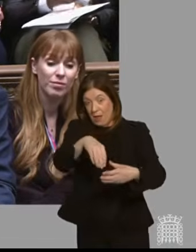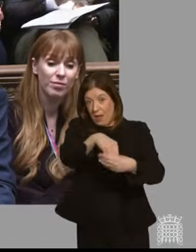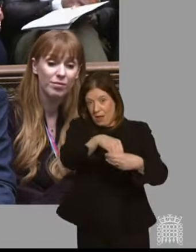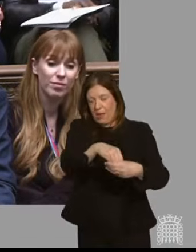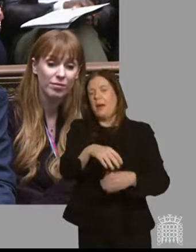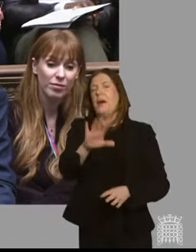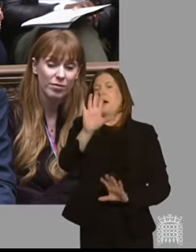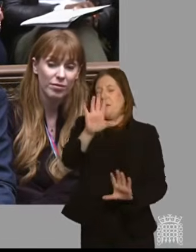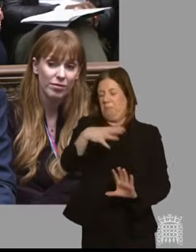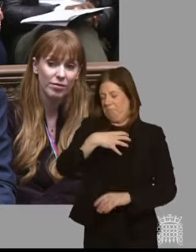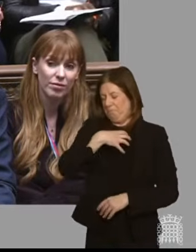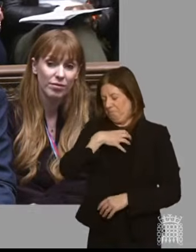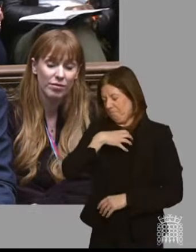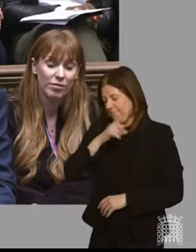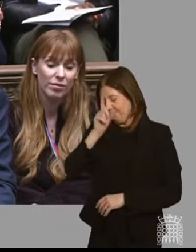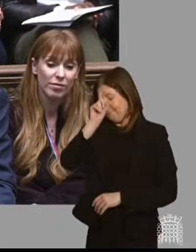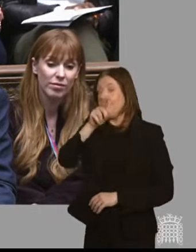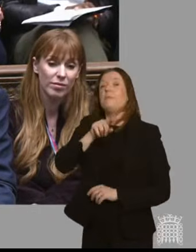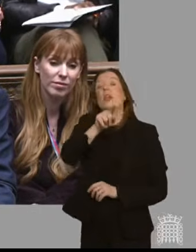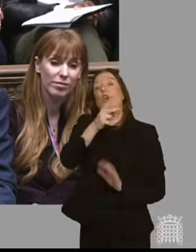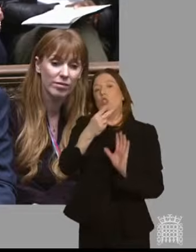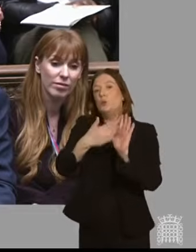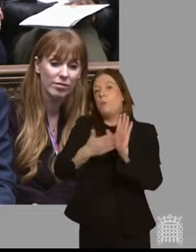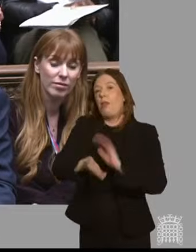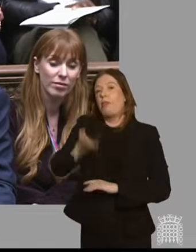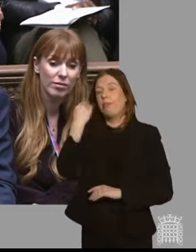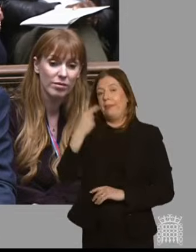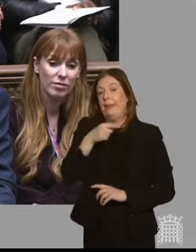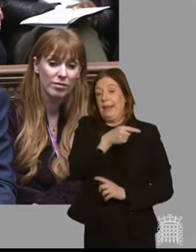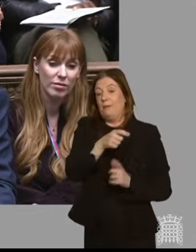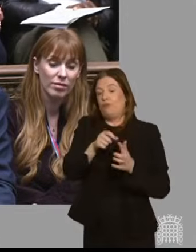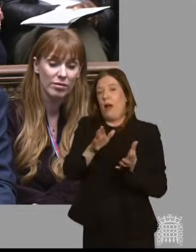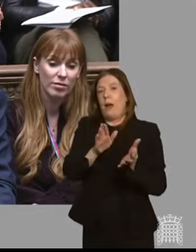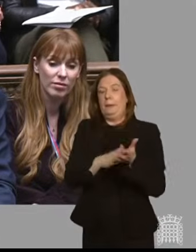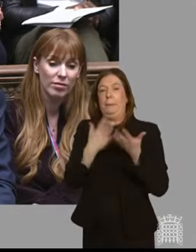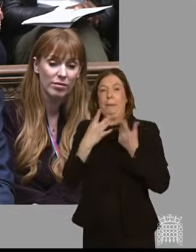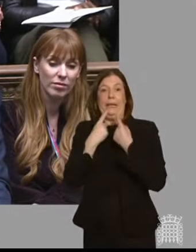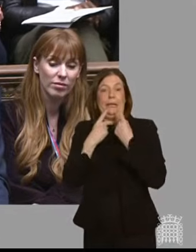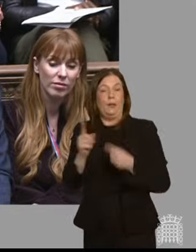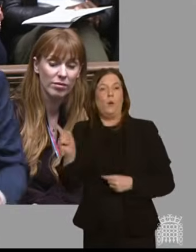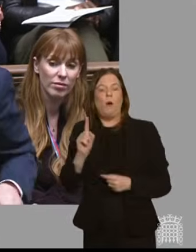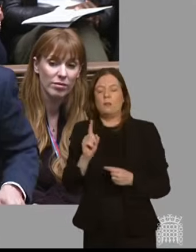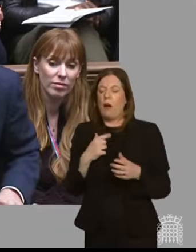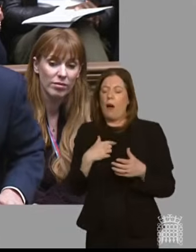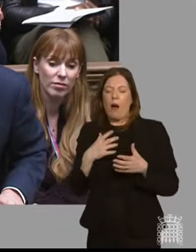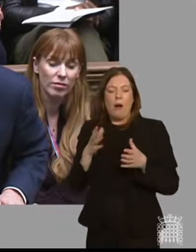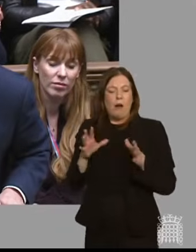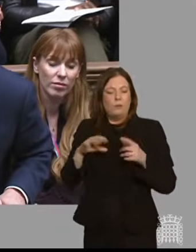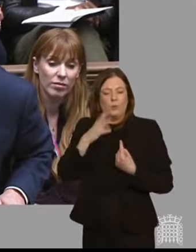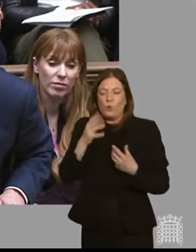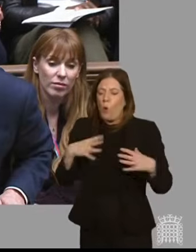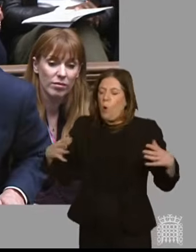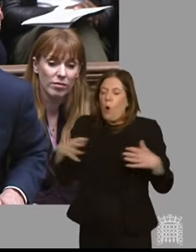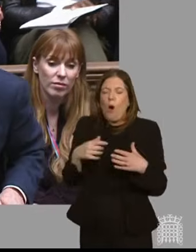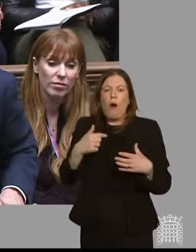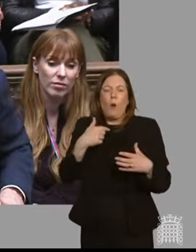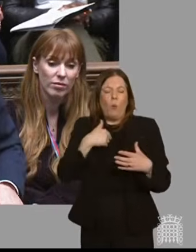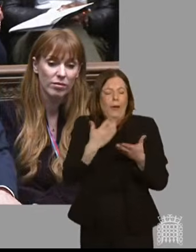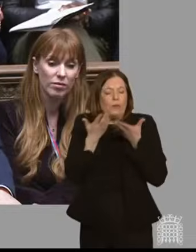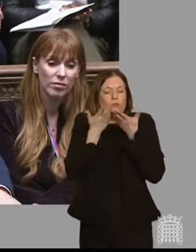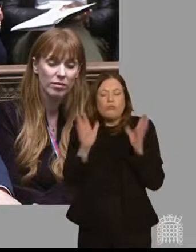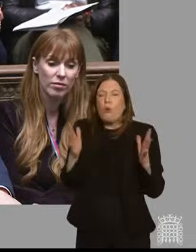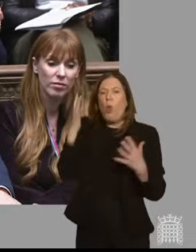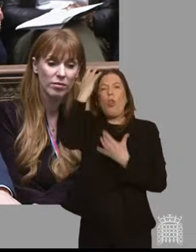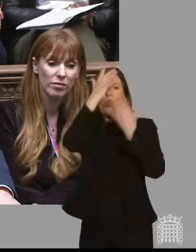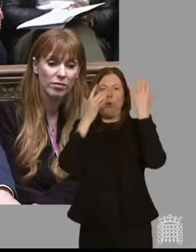ago, the Prime Minister said the Tory party is a broad church. I welcome lots of people who want to subscribe to our ideals and